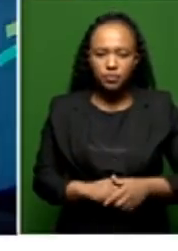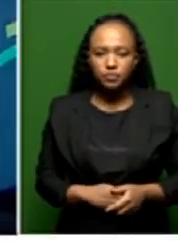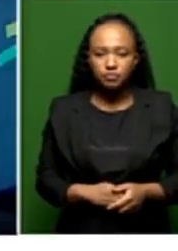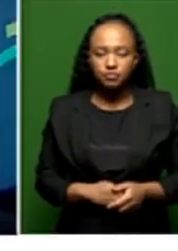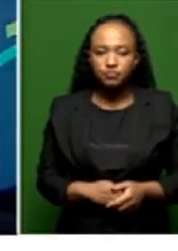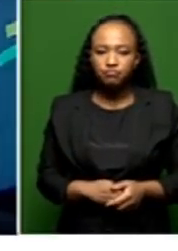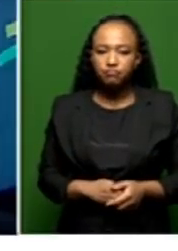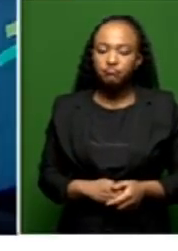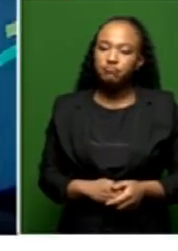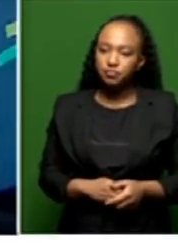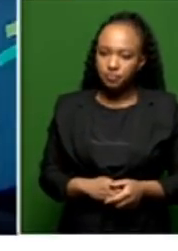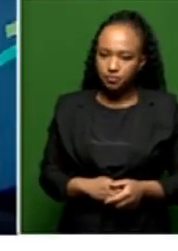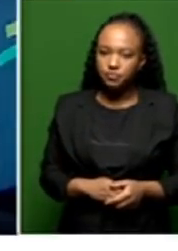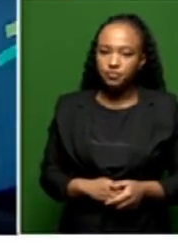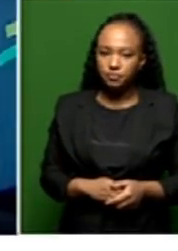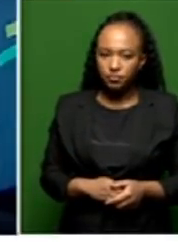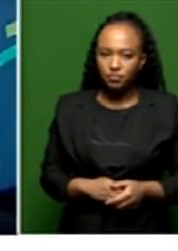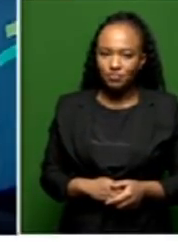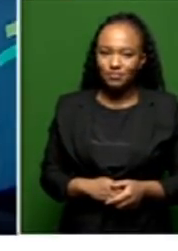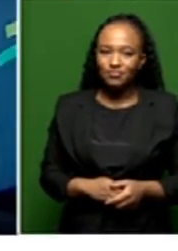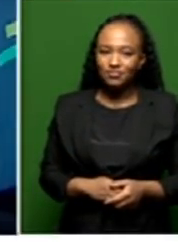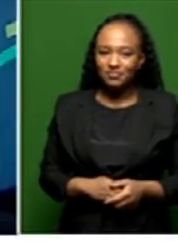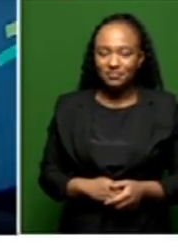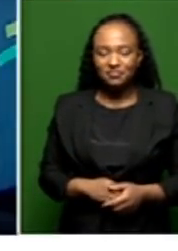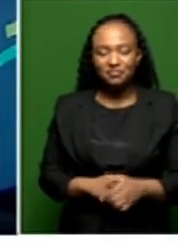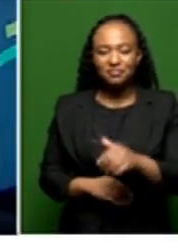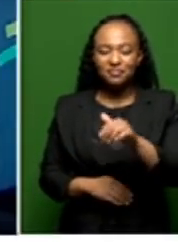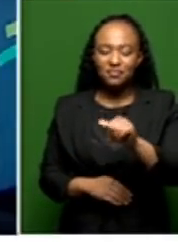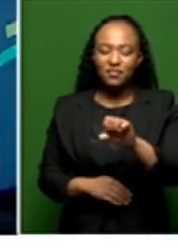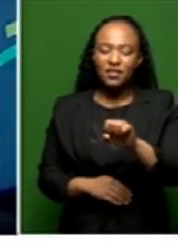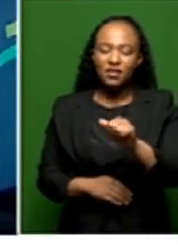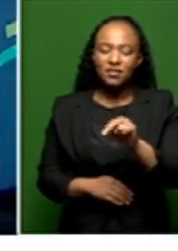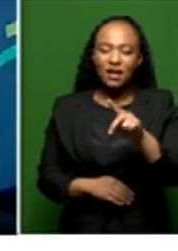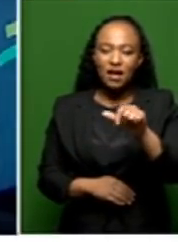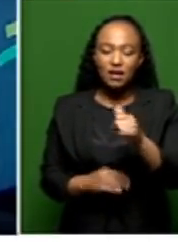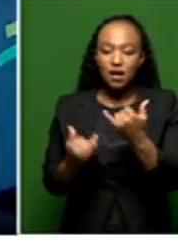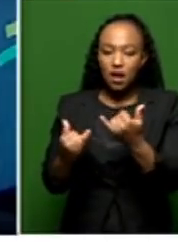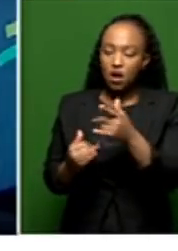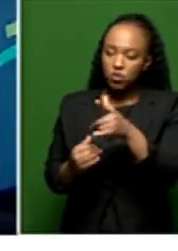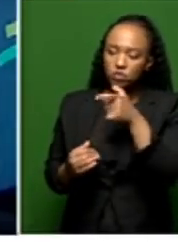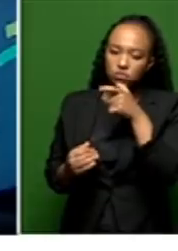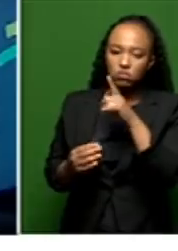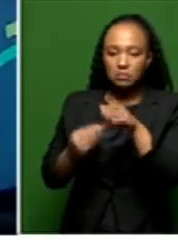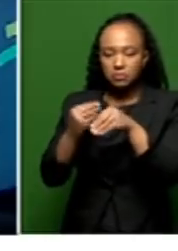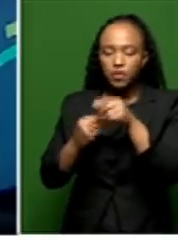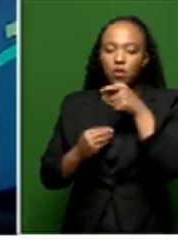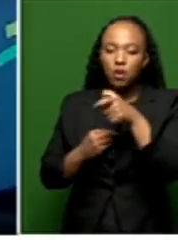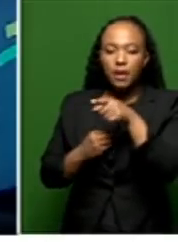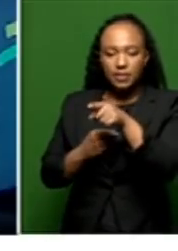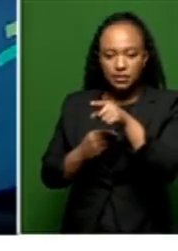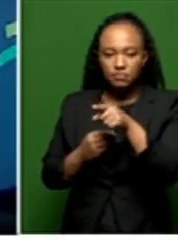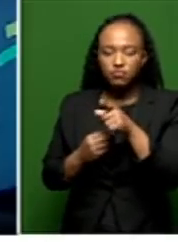All right, let's ask Asanda to weigh in here, and we are going to